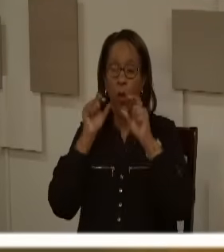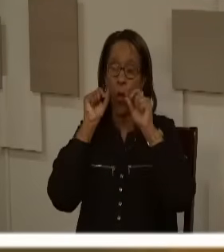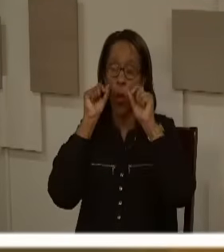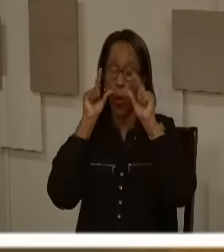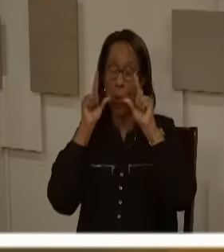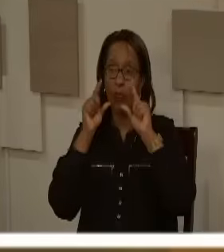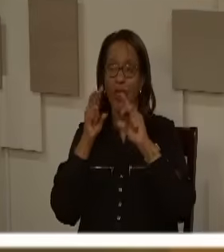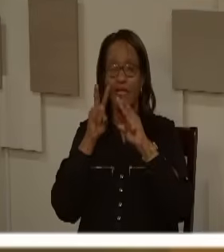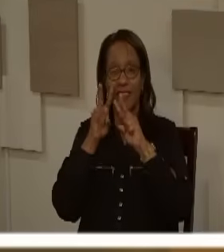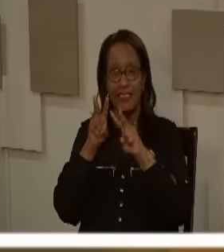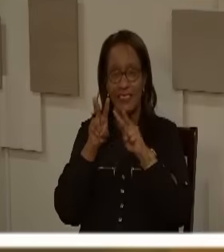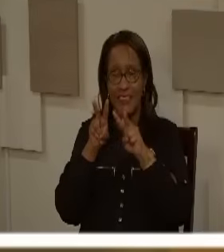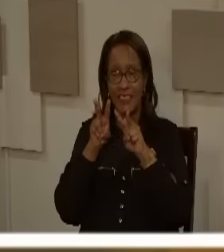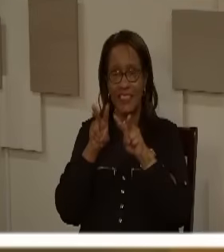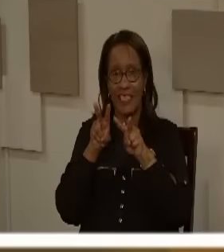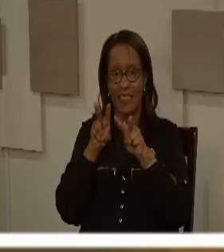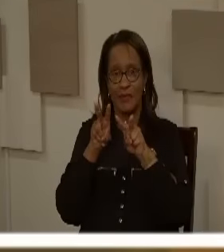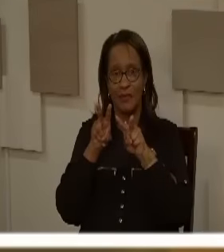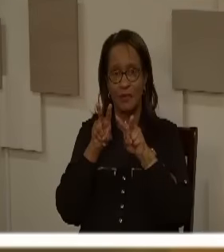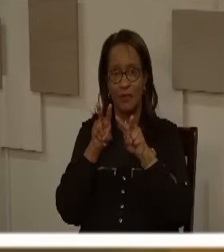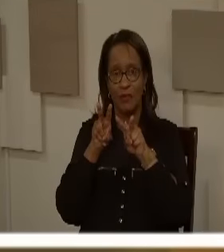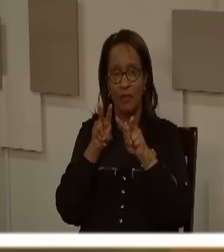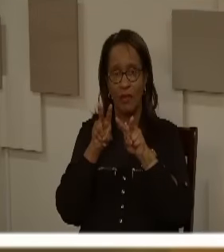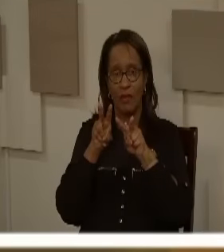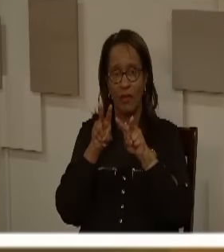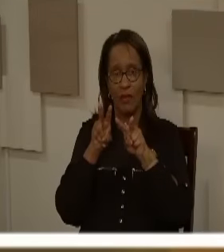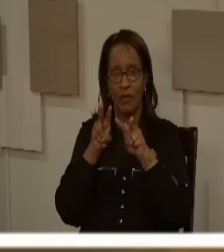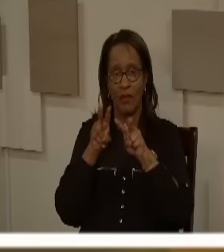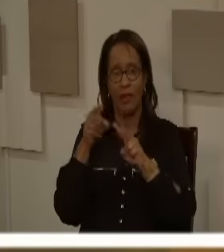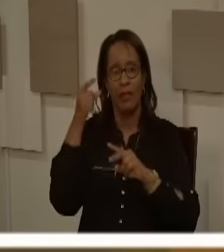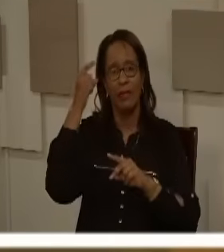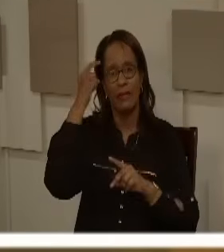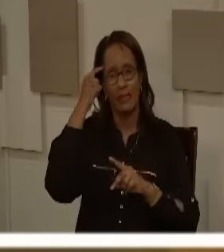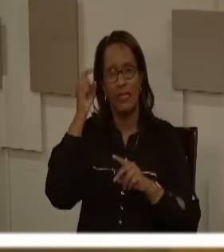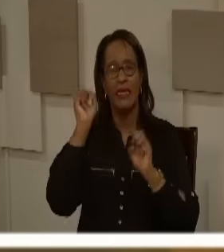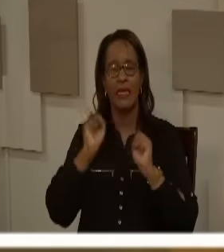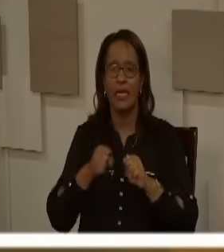him. You did this for me.